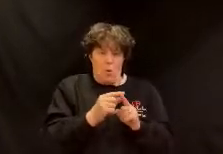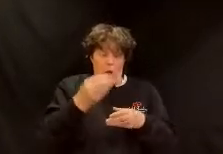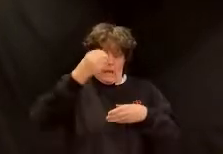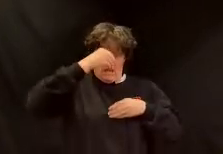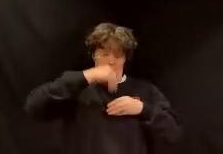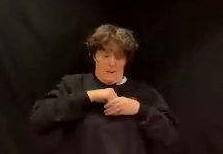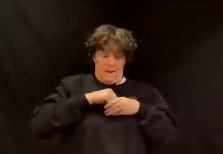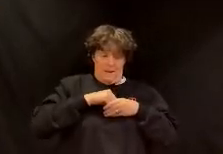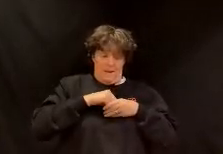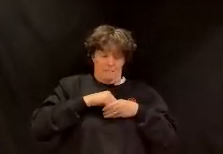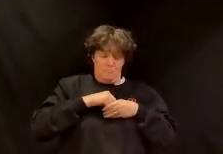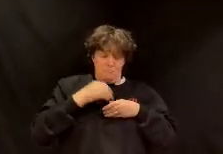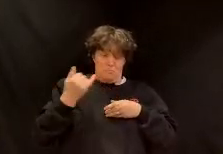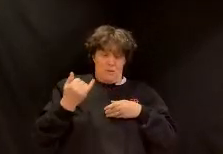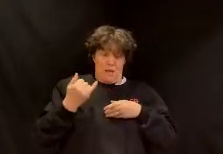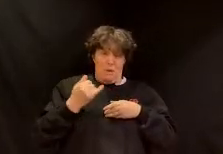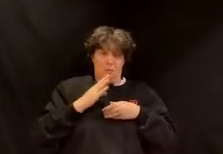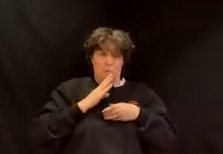start speaking it.